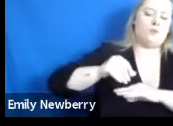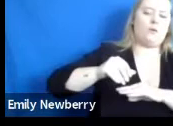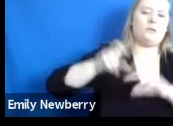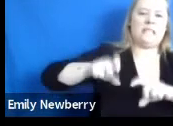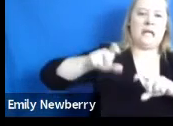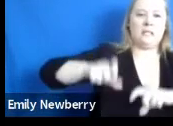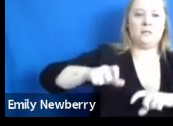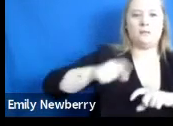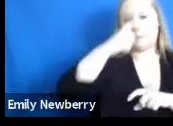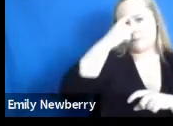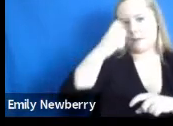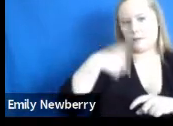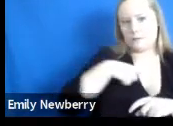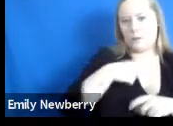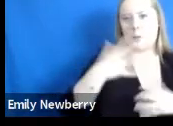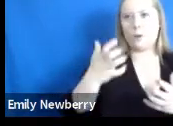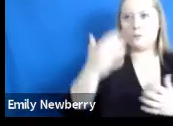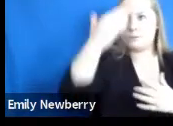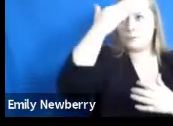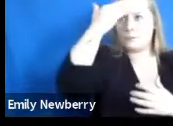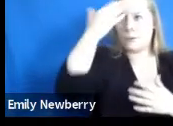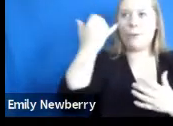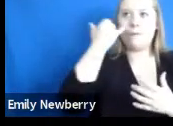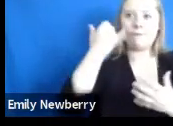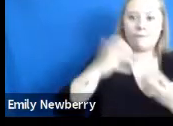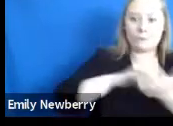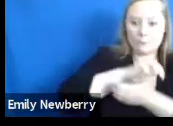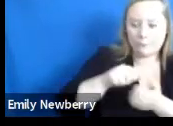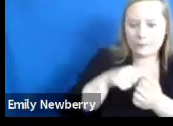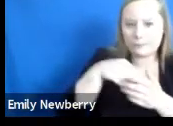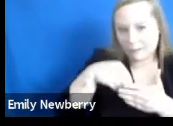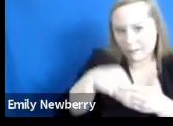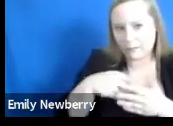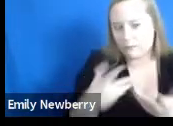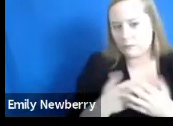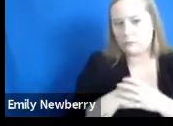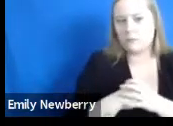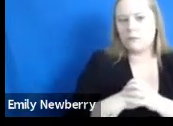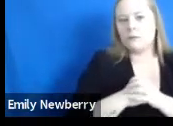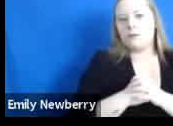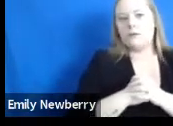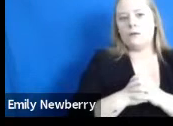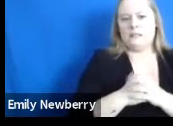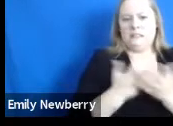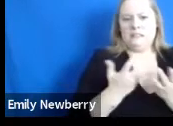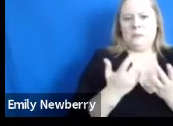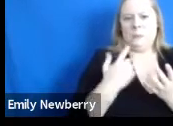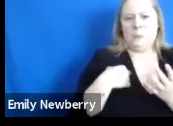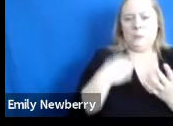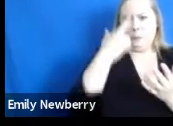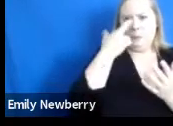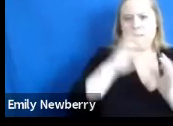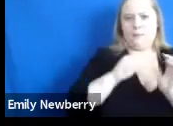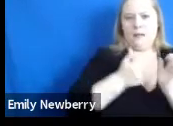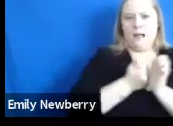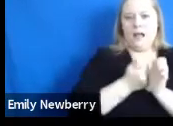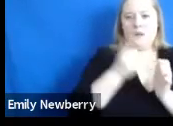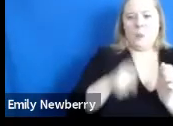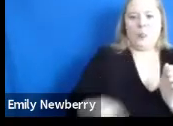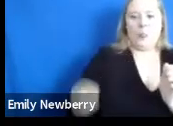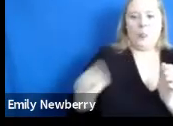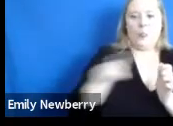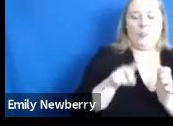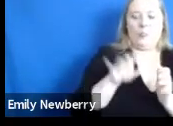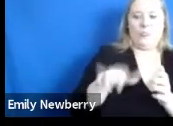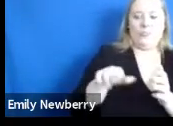for water-soluble and exchangeable fractions. And the reason behind monitoring only these fractions was because